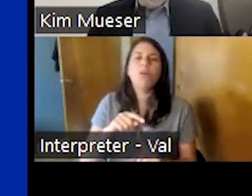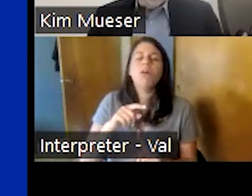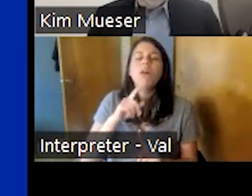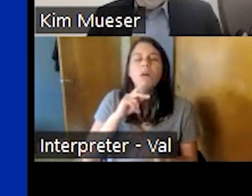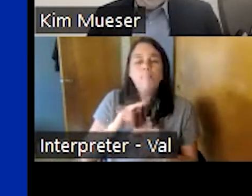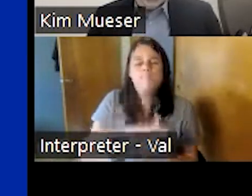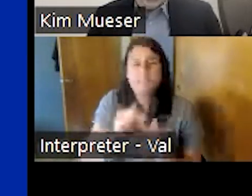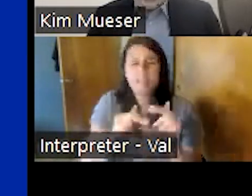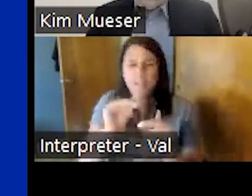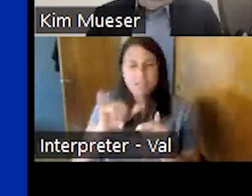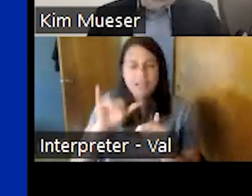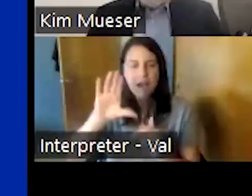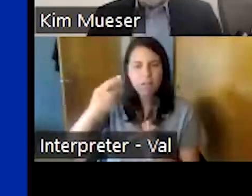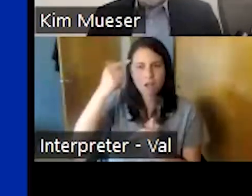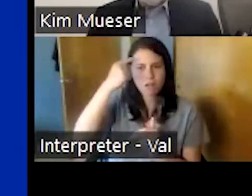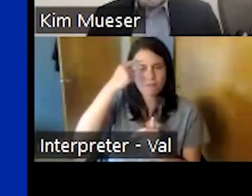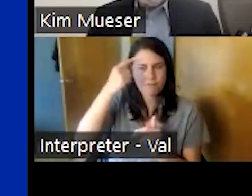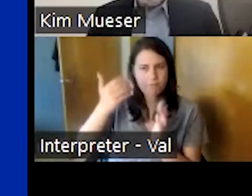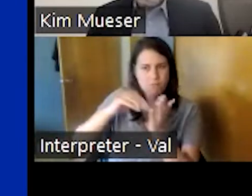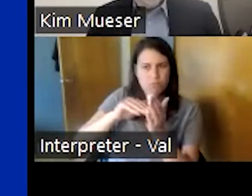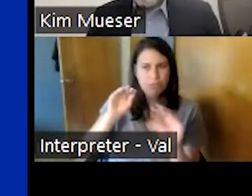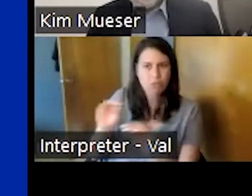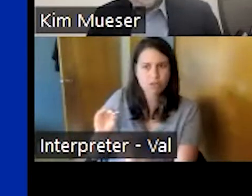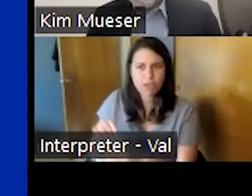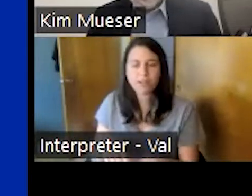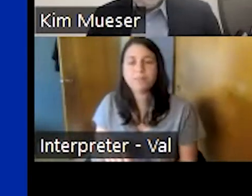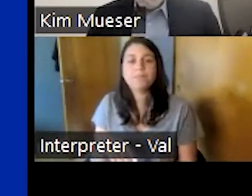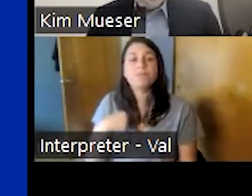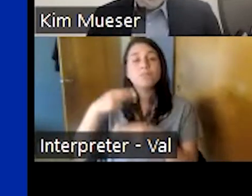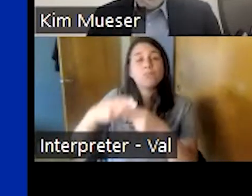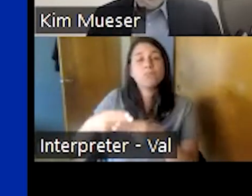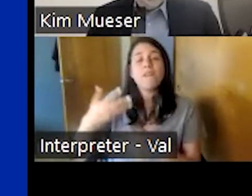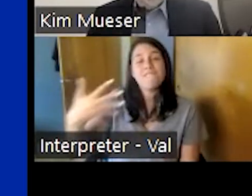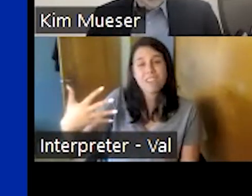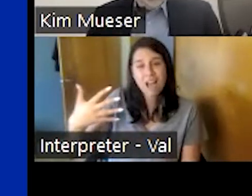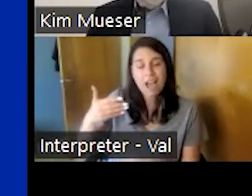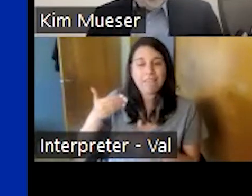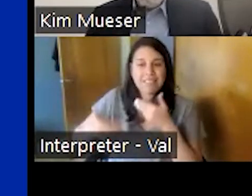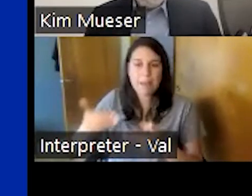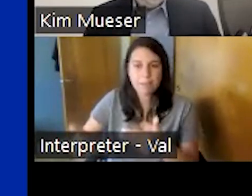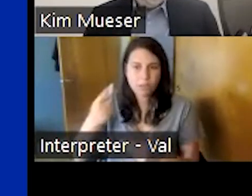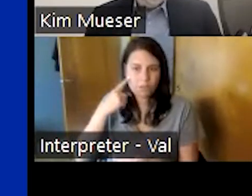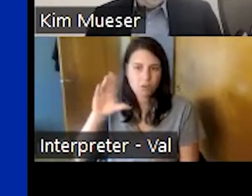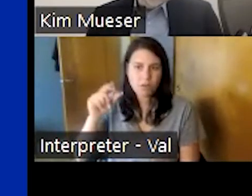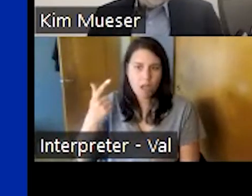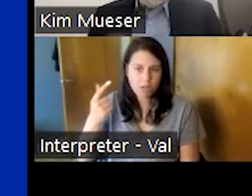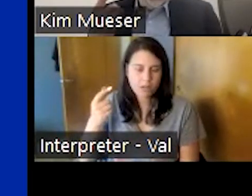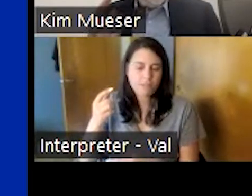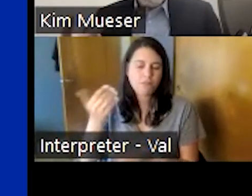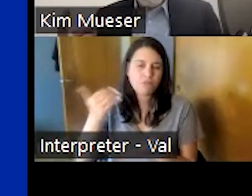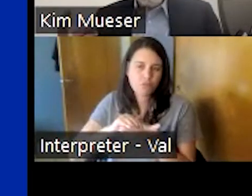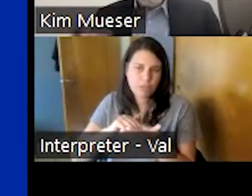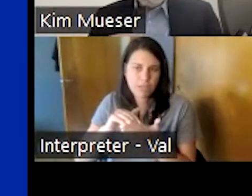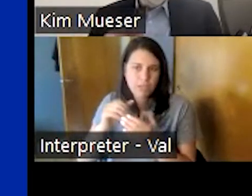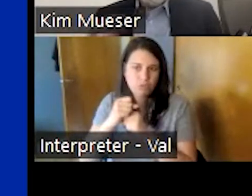of inaccurate thinking, but is a little bit richer. We call it the 5 steps of cognitive restructuring. And the 5 steps include describing